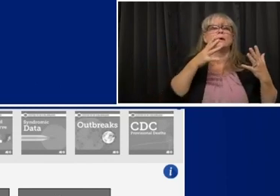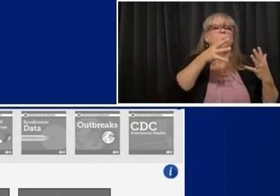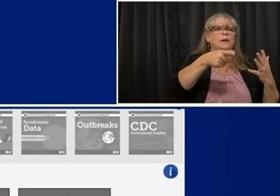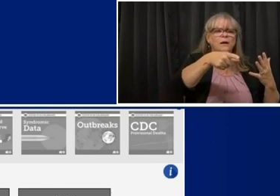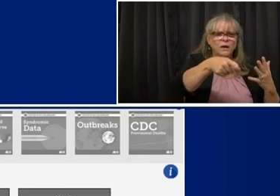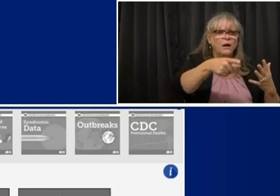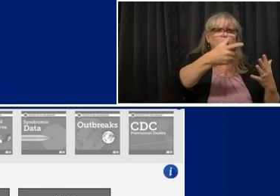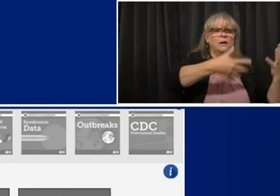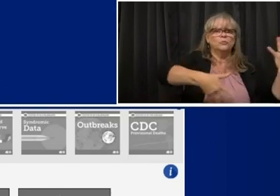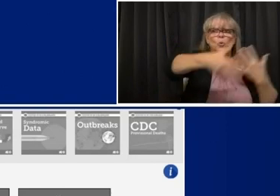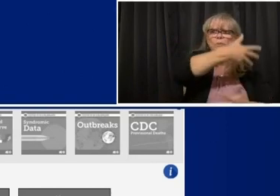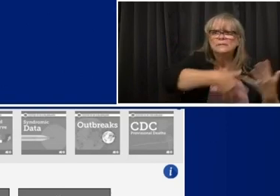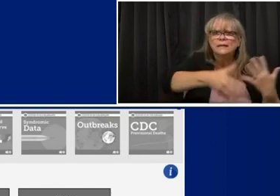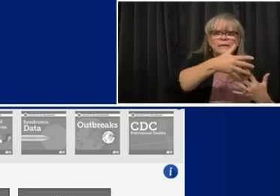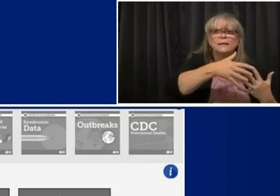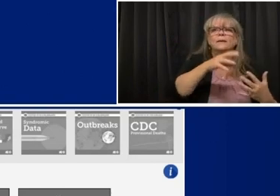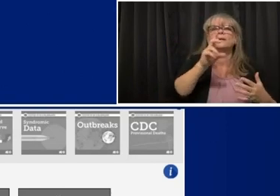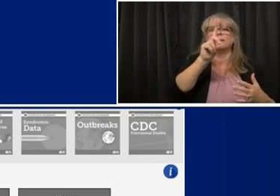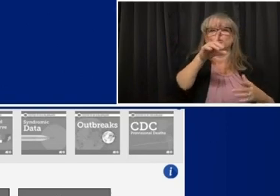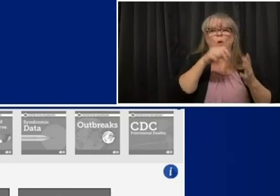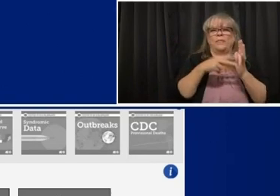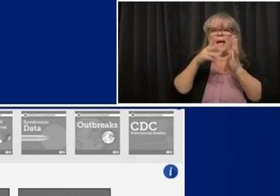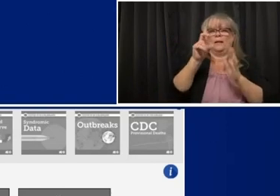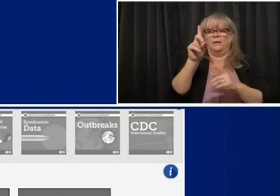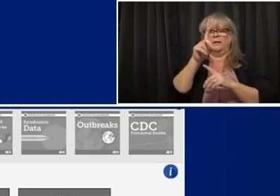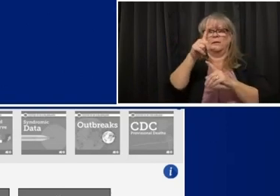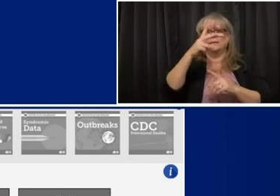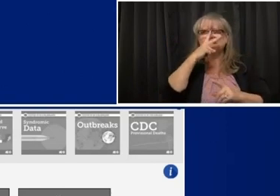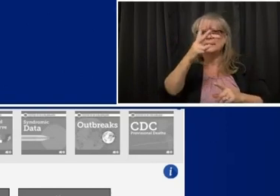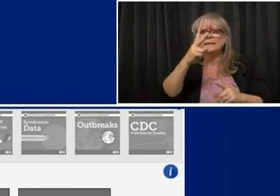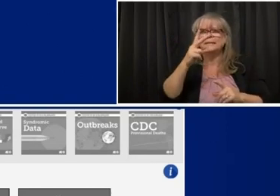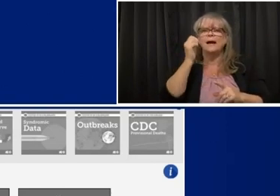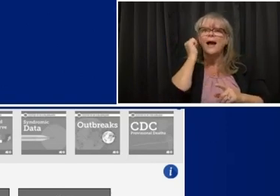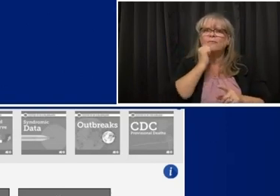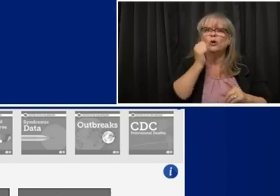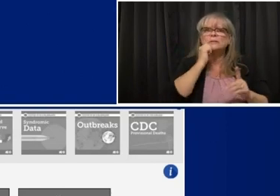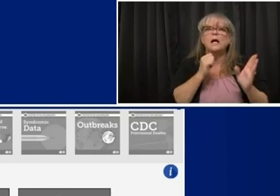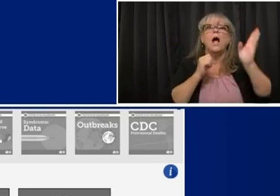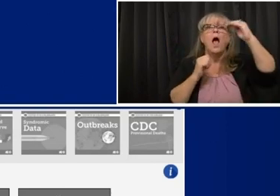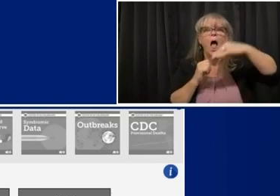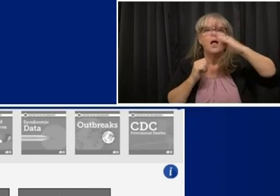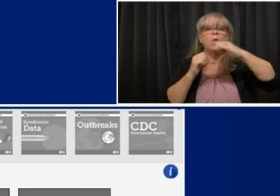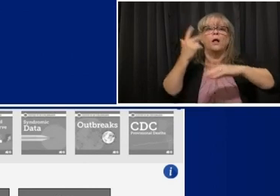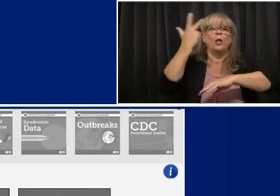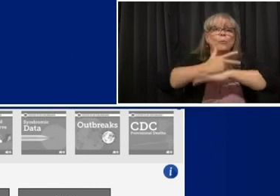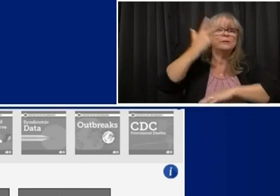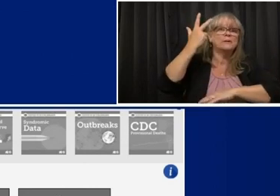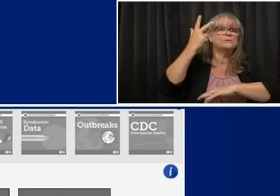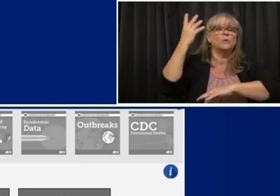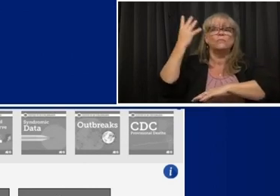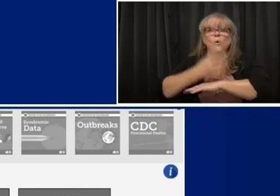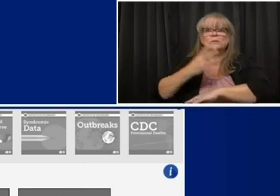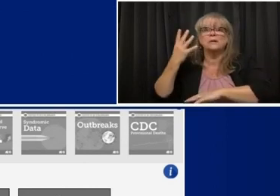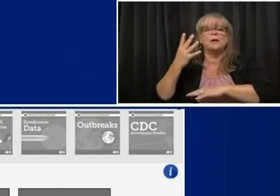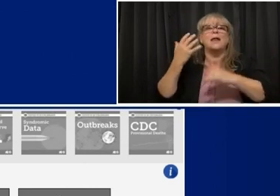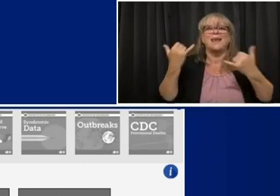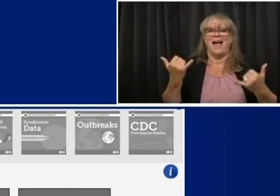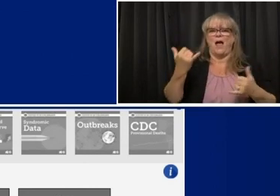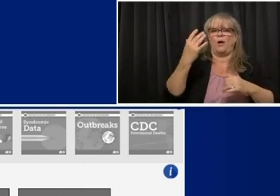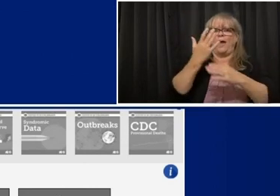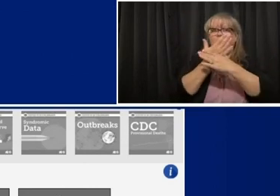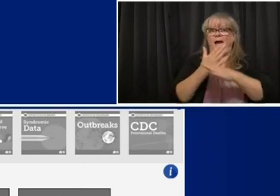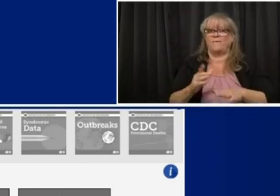different ways, to look at the positivity values on a daily basis, a 3-day moving average, or a 7-day moving average. You can look